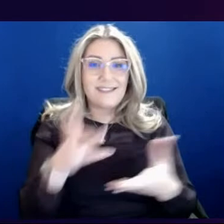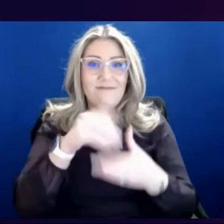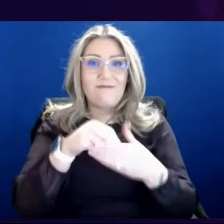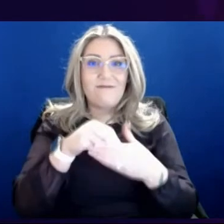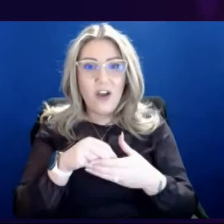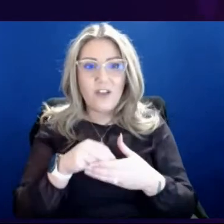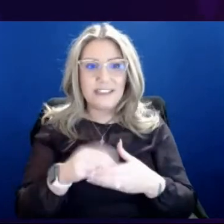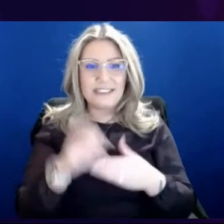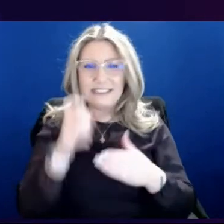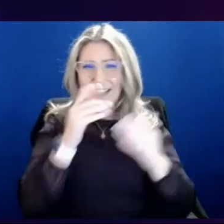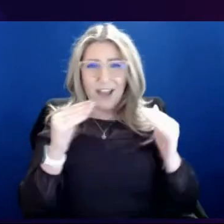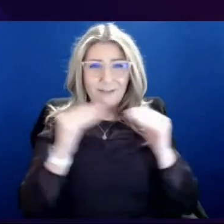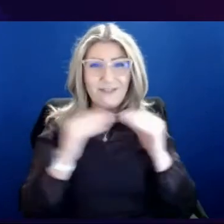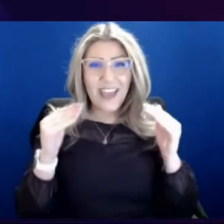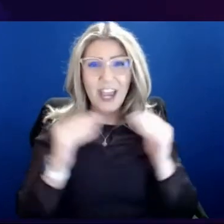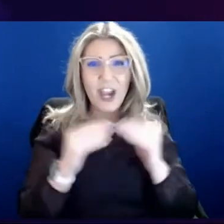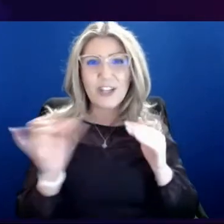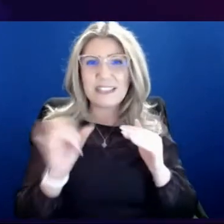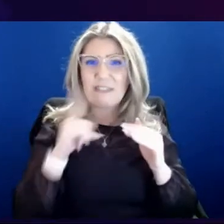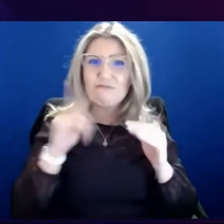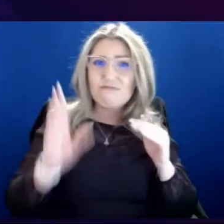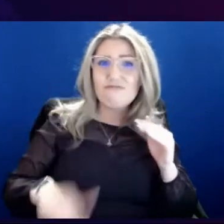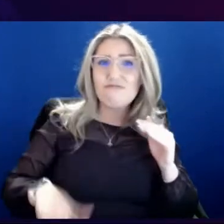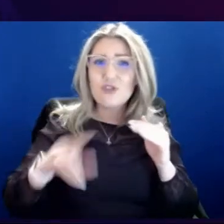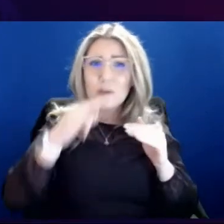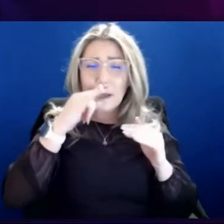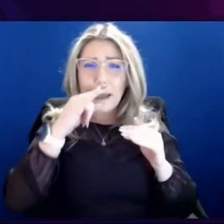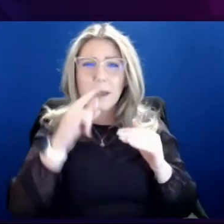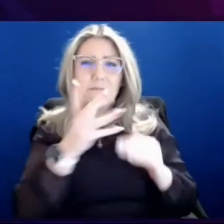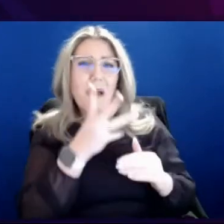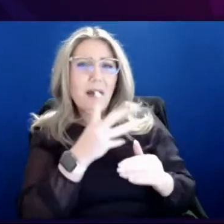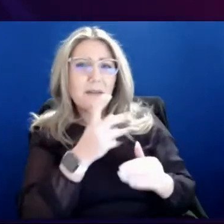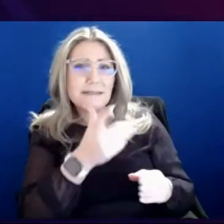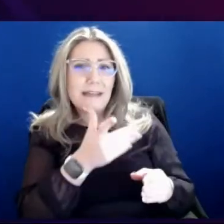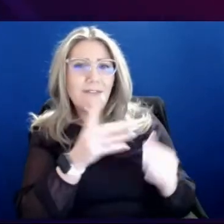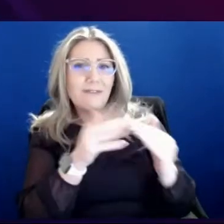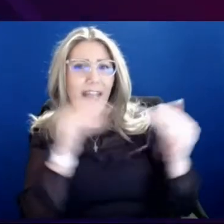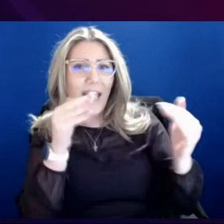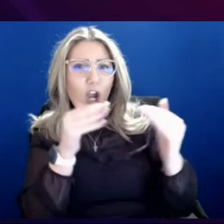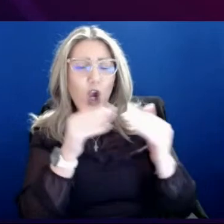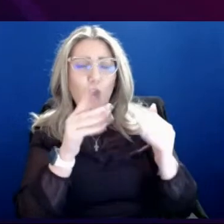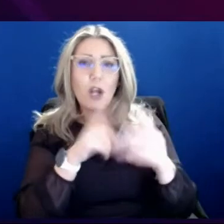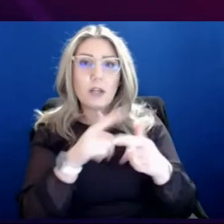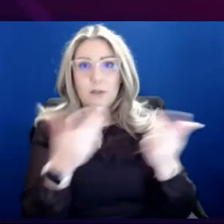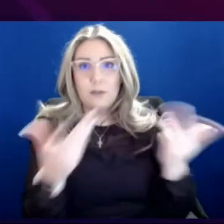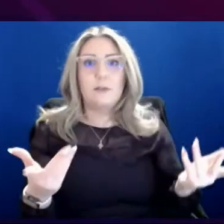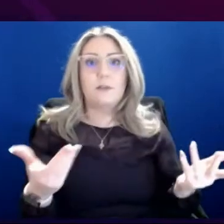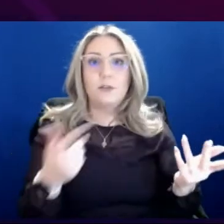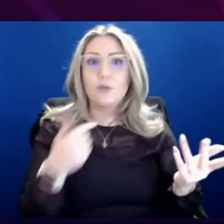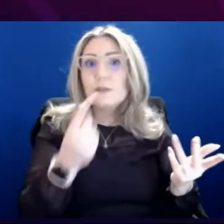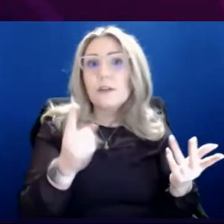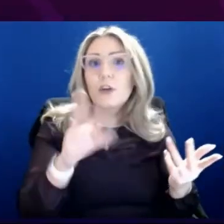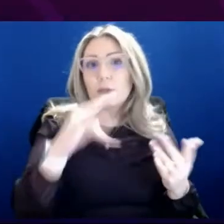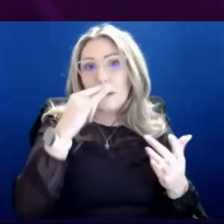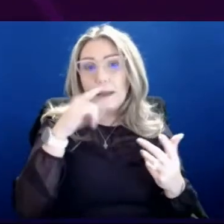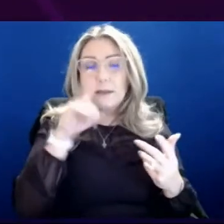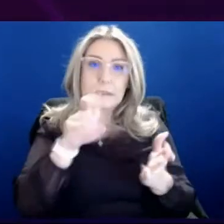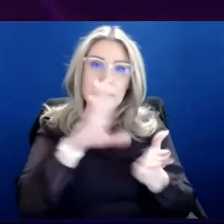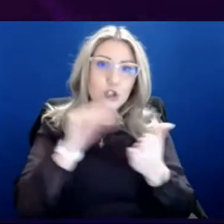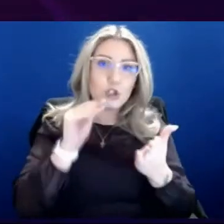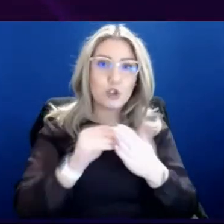It's like, you're Wow. raising your kids. They say, Mom, that's not fair. And, then you tell your kids, well, you have to learn life's not fair.